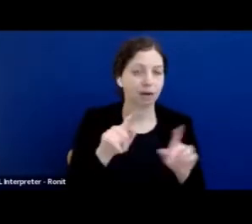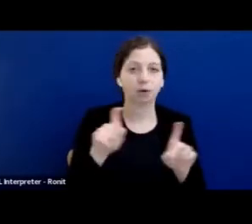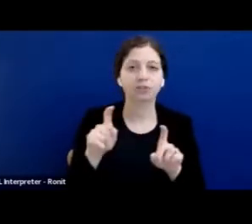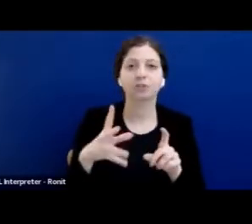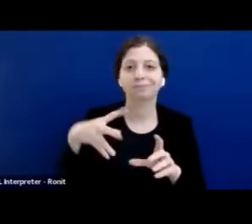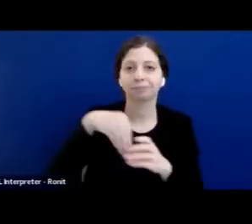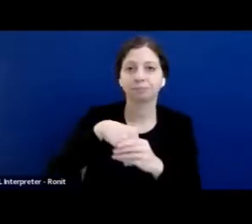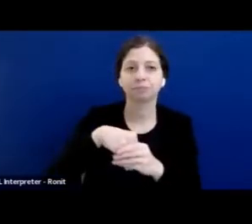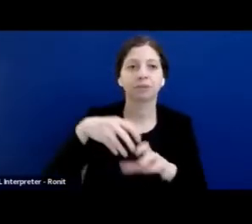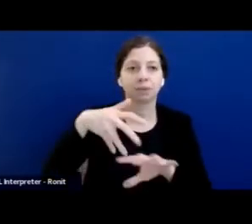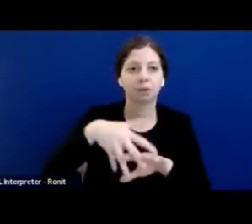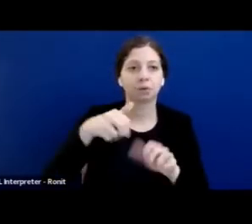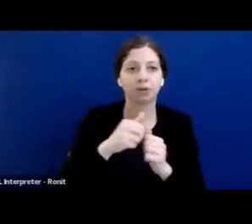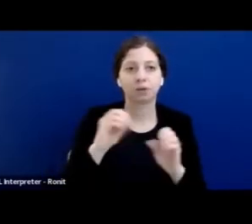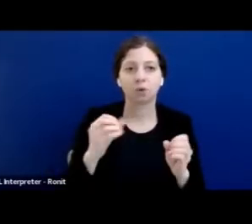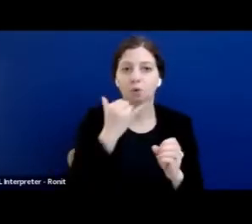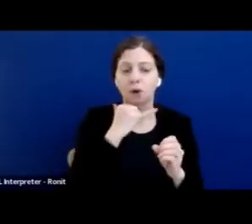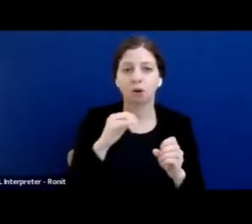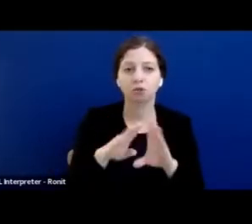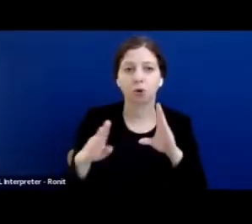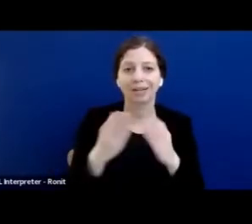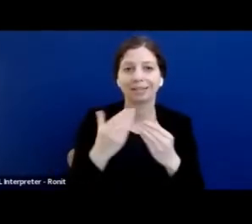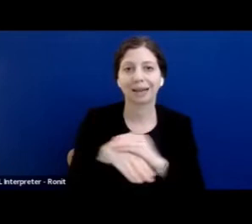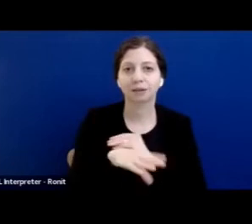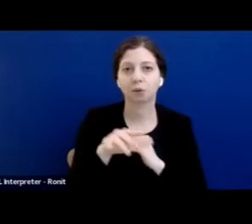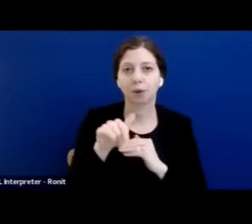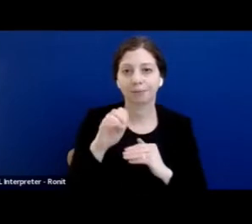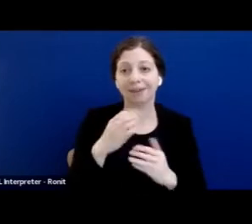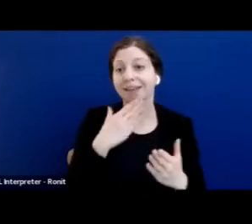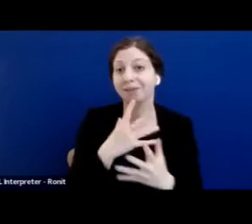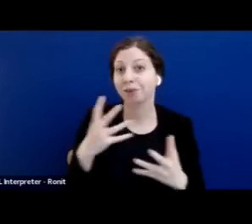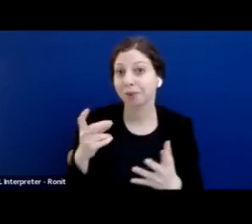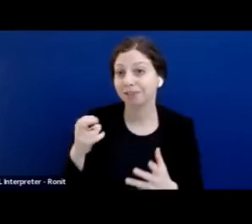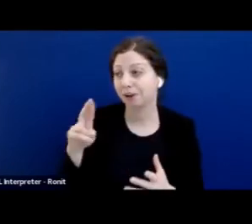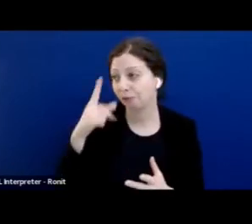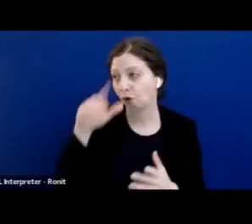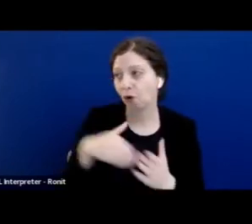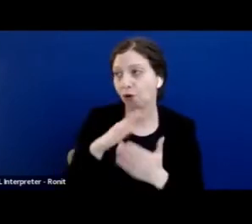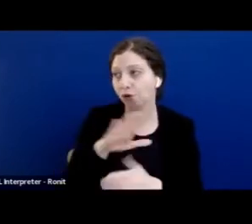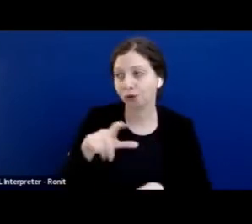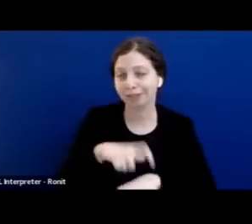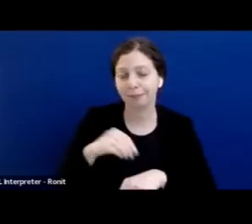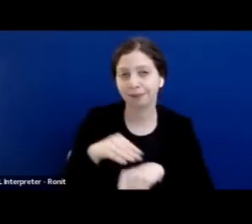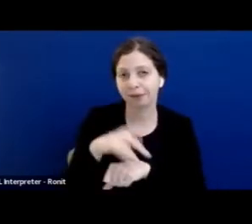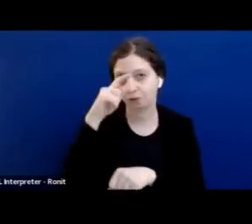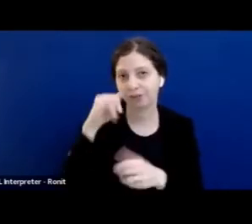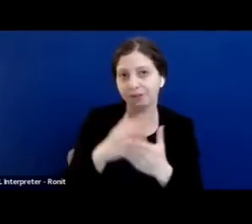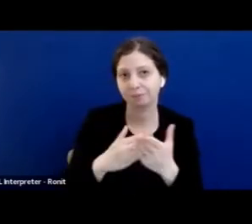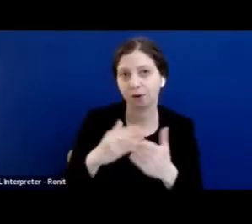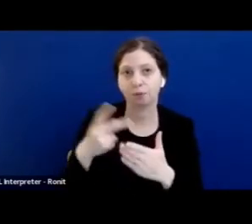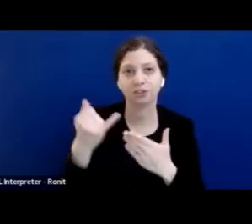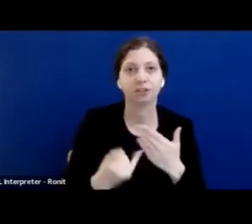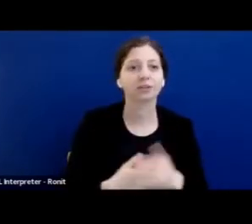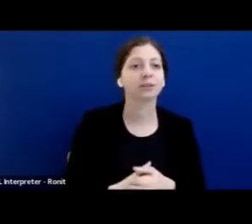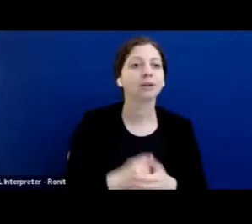the No Wrong Door Easy Access website. Thank you so much, Dr. Corrigan, for all your time and advice on this part of the project. If